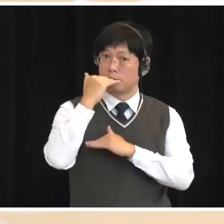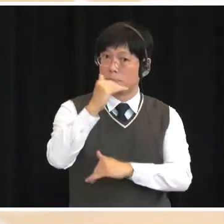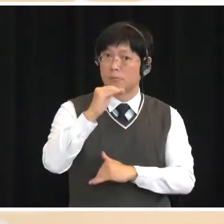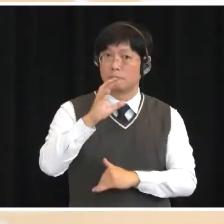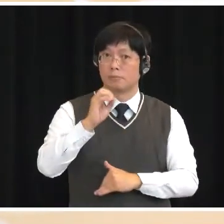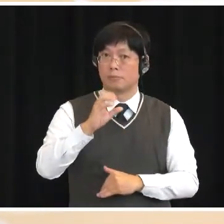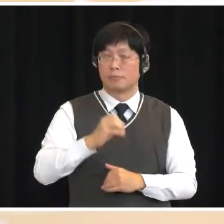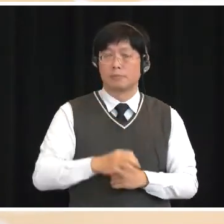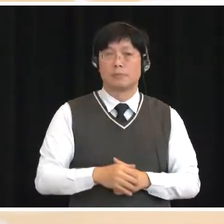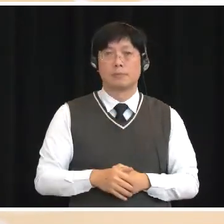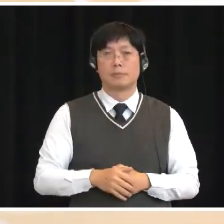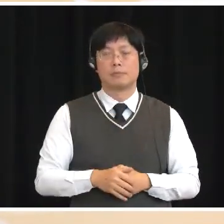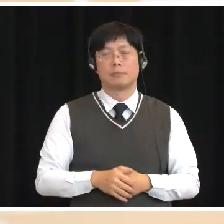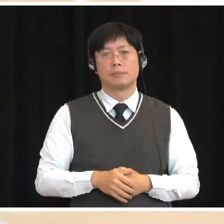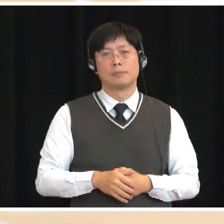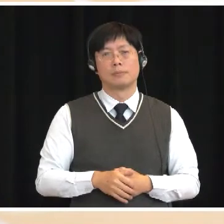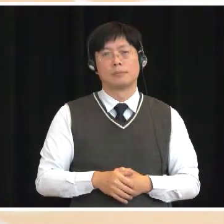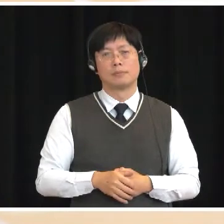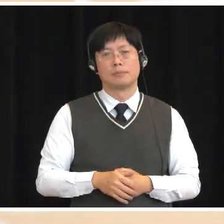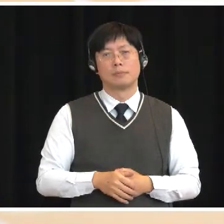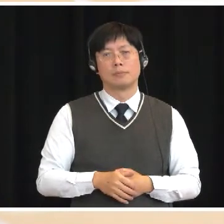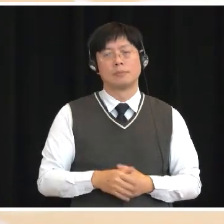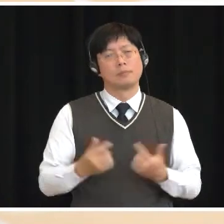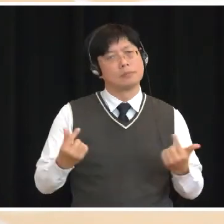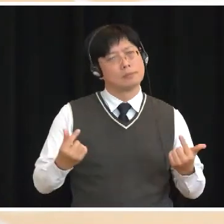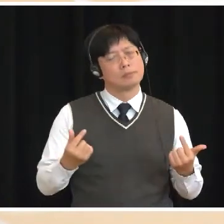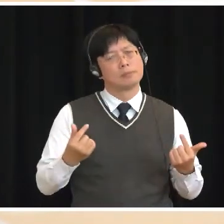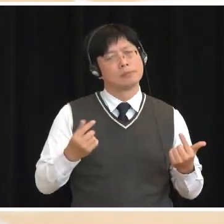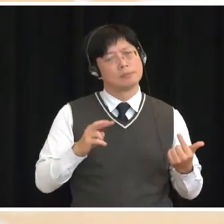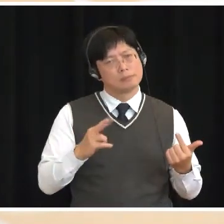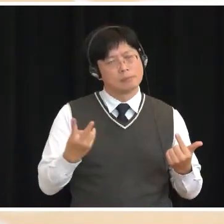hearing children regardless their age?